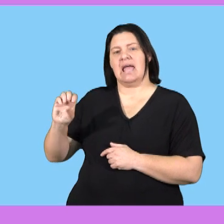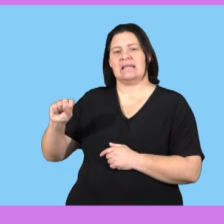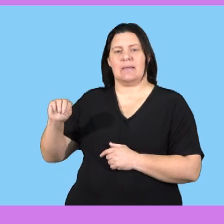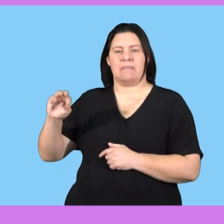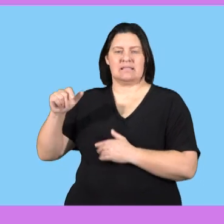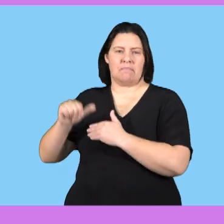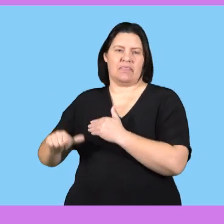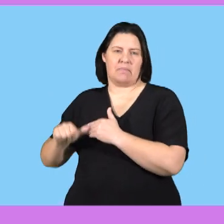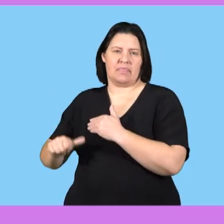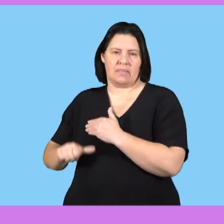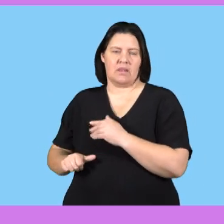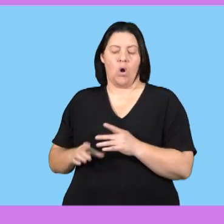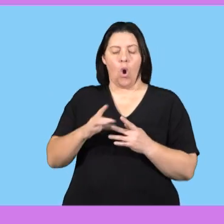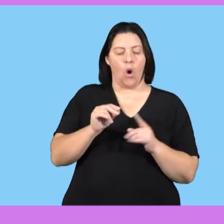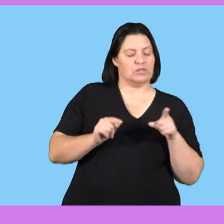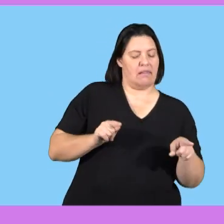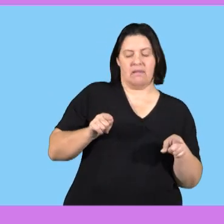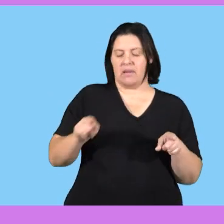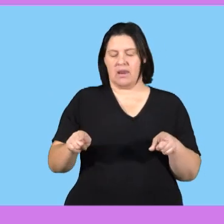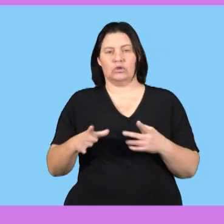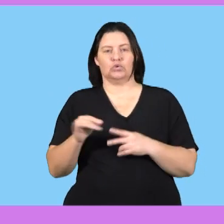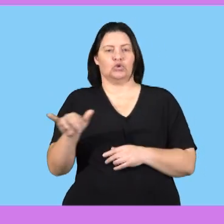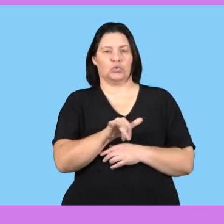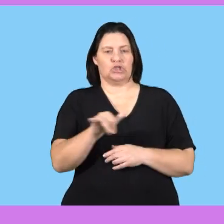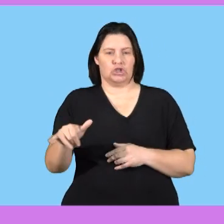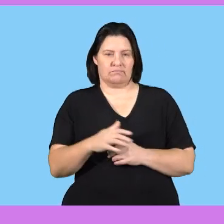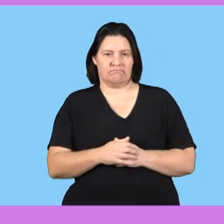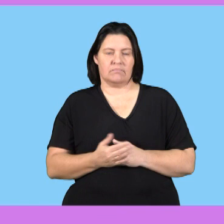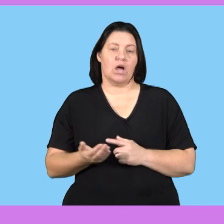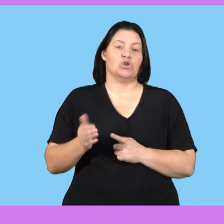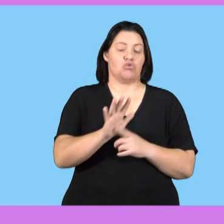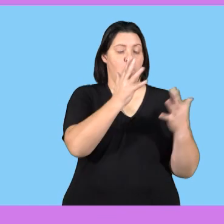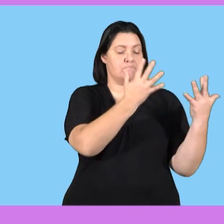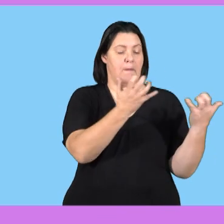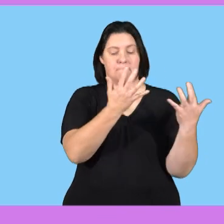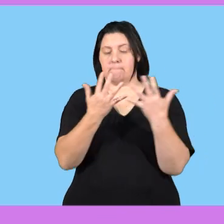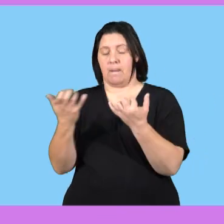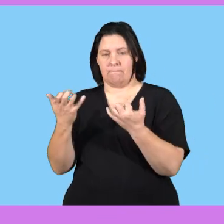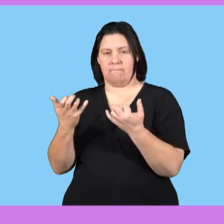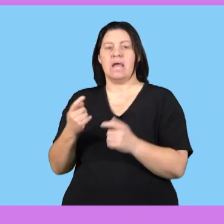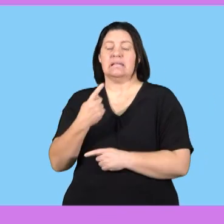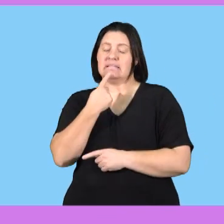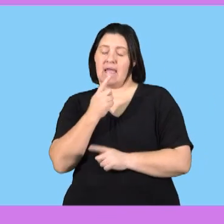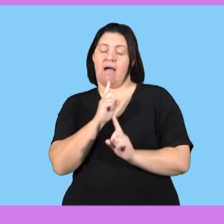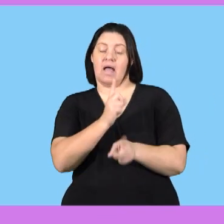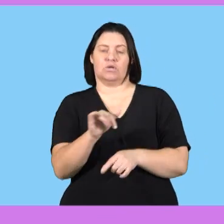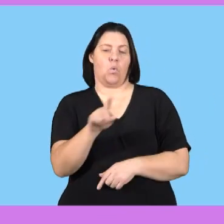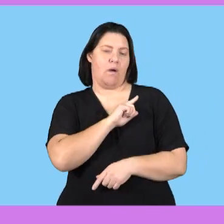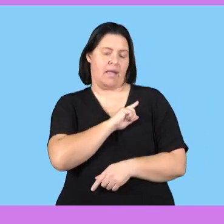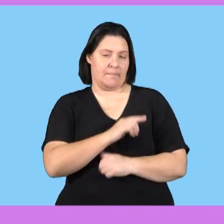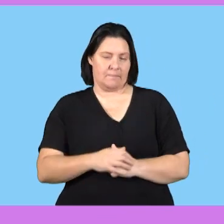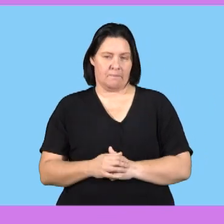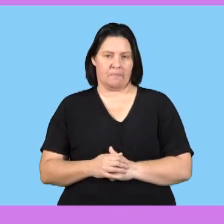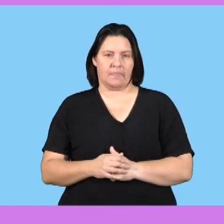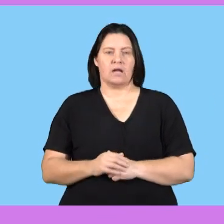per month, which cell phone option should he choose? Show all calculations and substantiate your answer. Now, let's